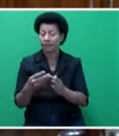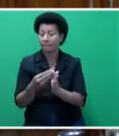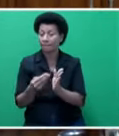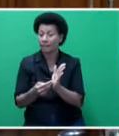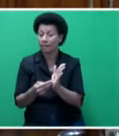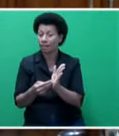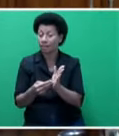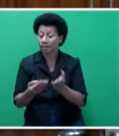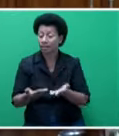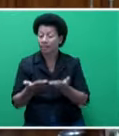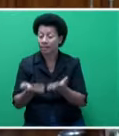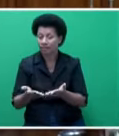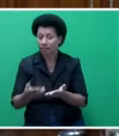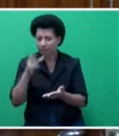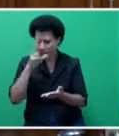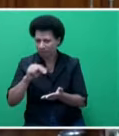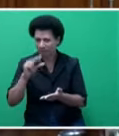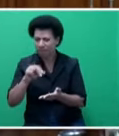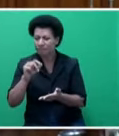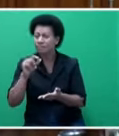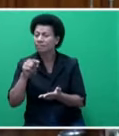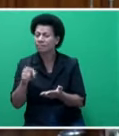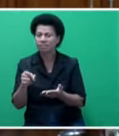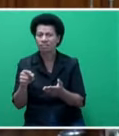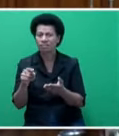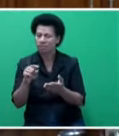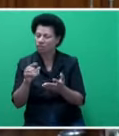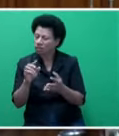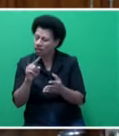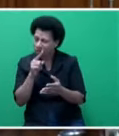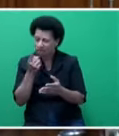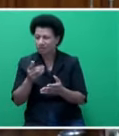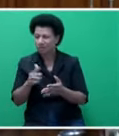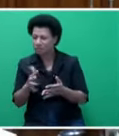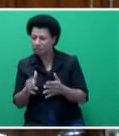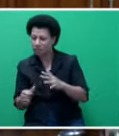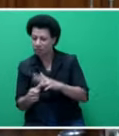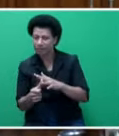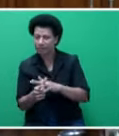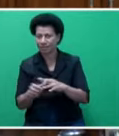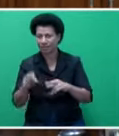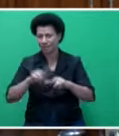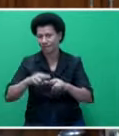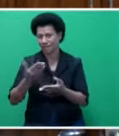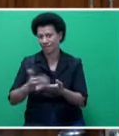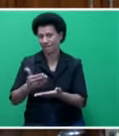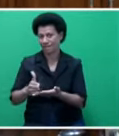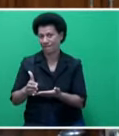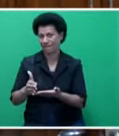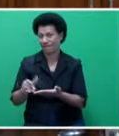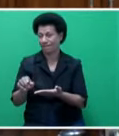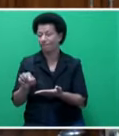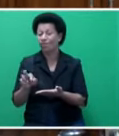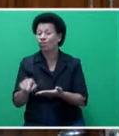the ability to these members, which currently they don't have the ability, to access the FNPF accounts to do